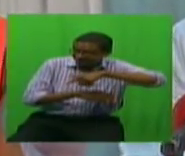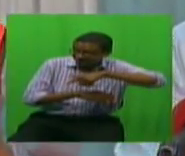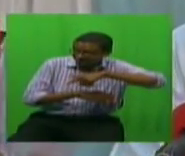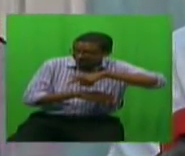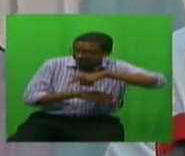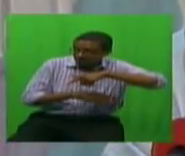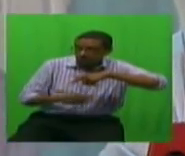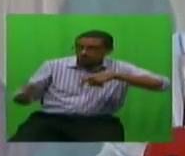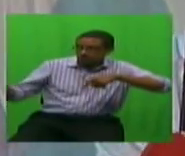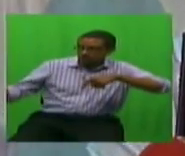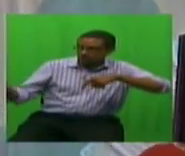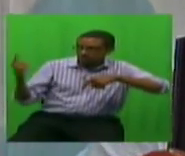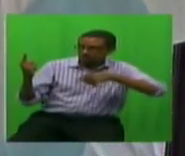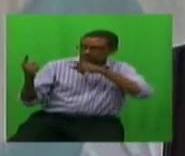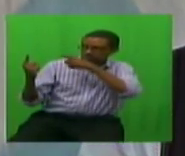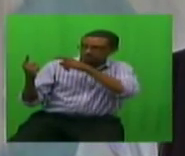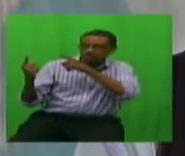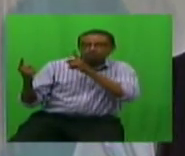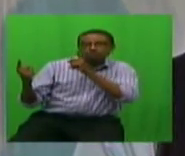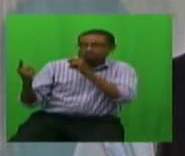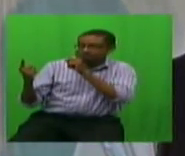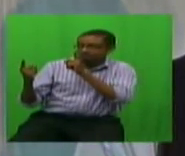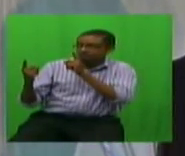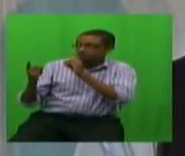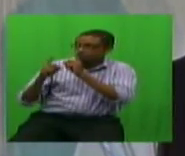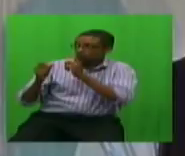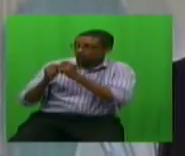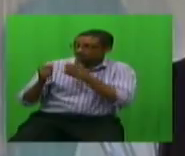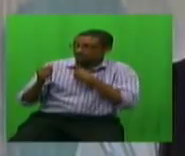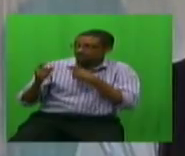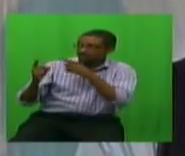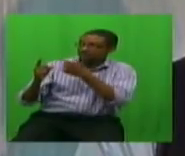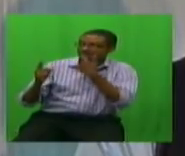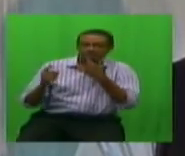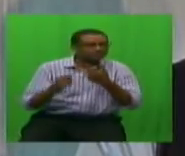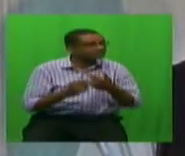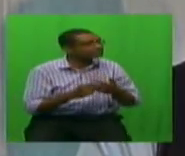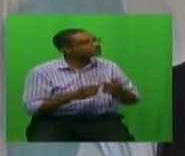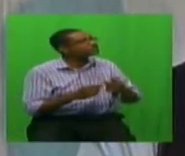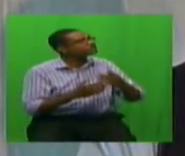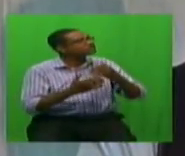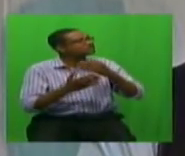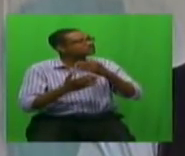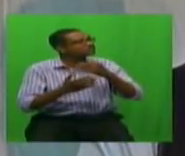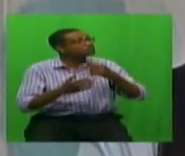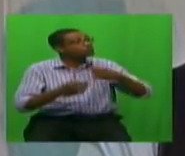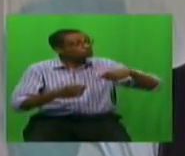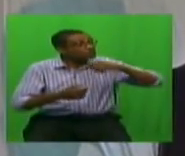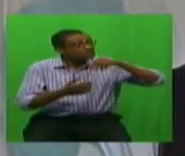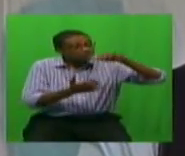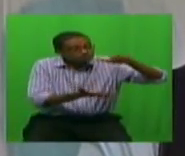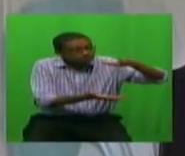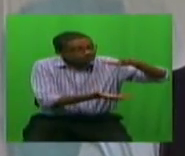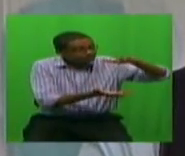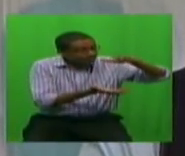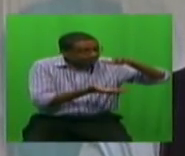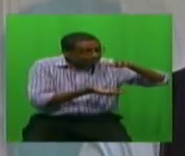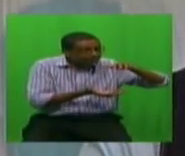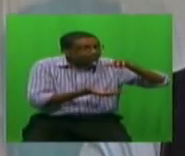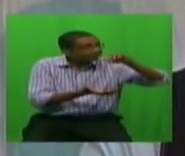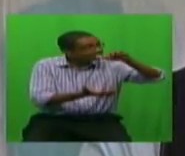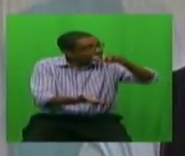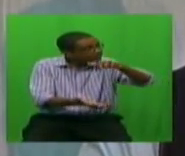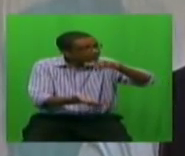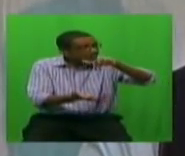citizen reached out to me personally and said that there had been some incidents of, whilst they were taking relief items through the St.